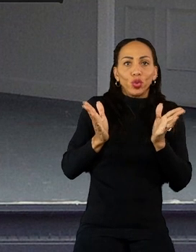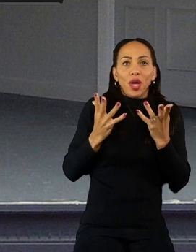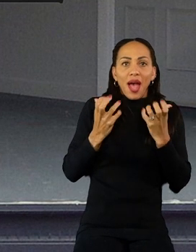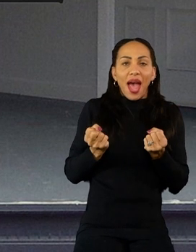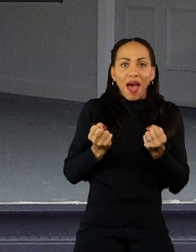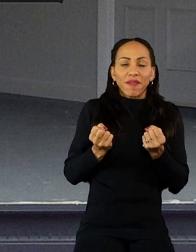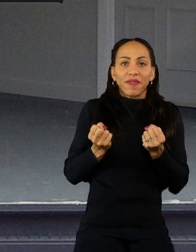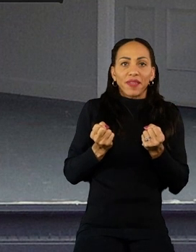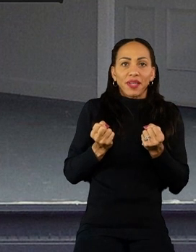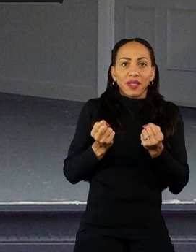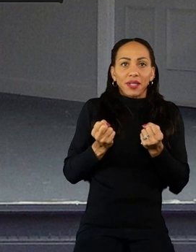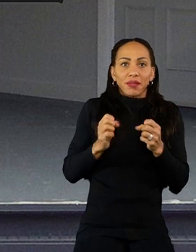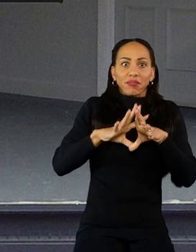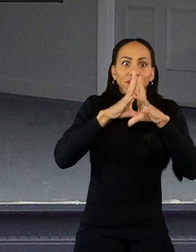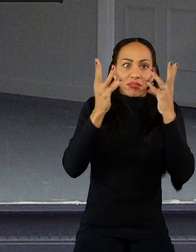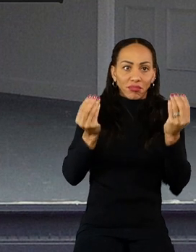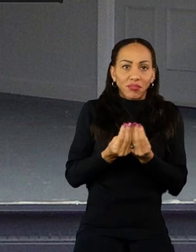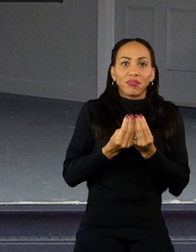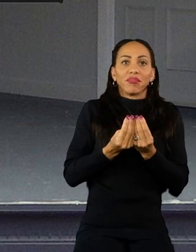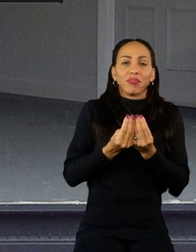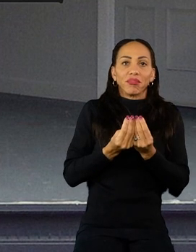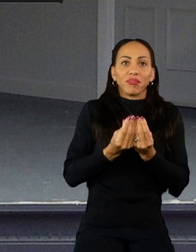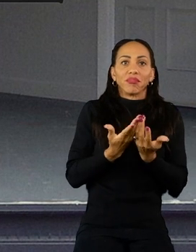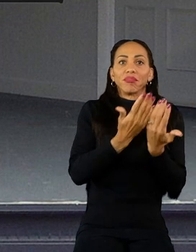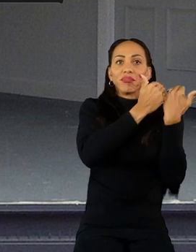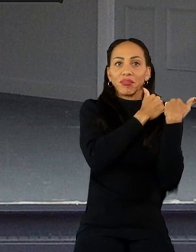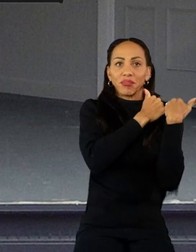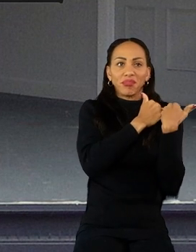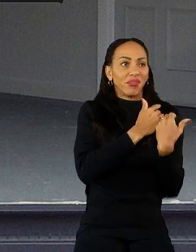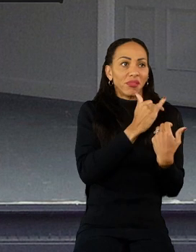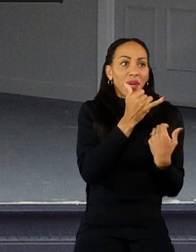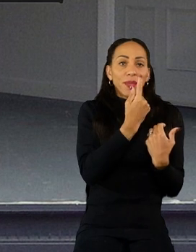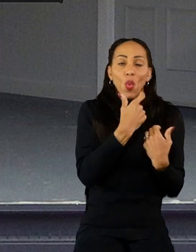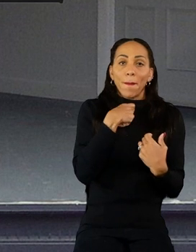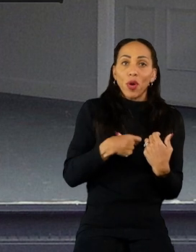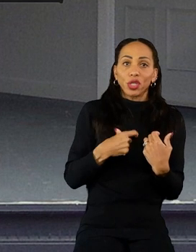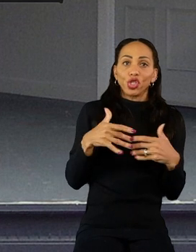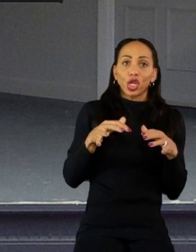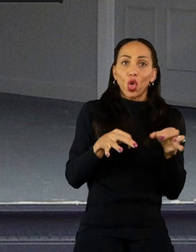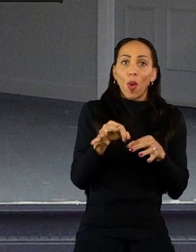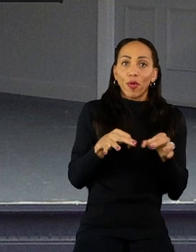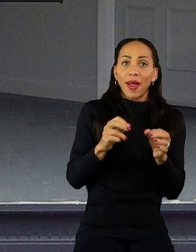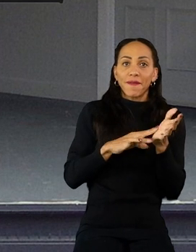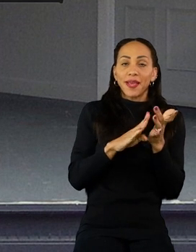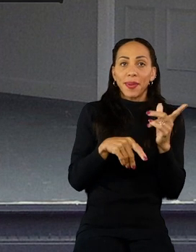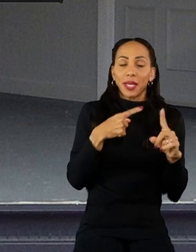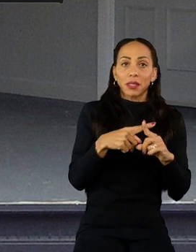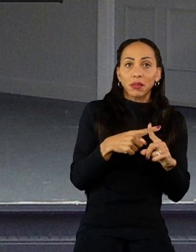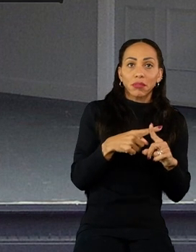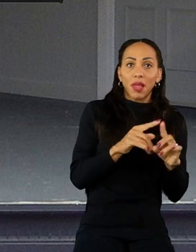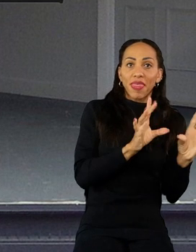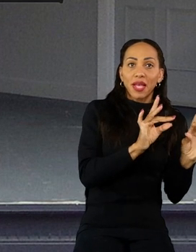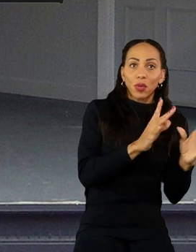lot. But you don't have to have that for yourselves. You could have someone just operating vMix and everybody else